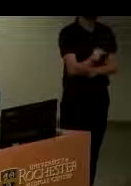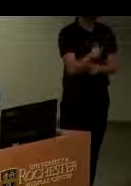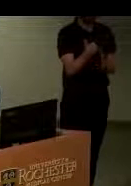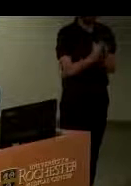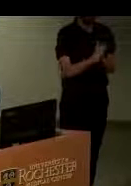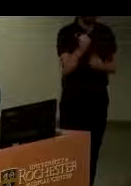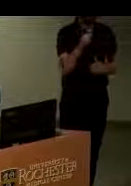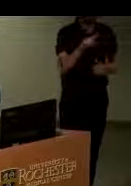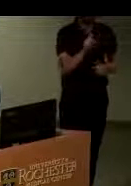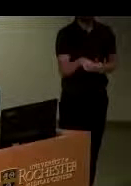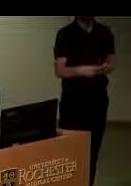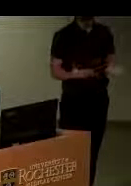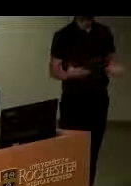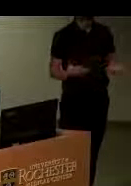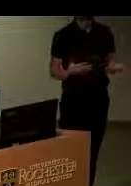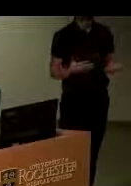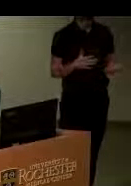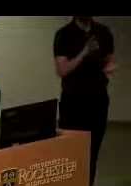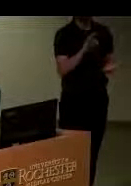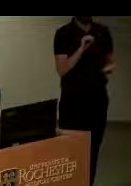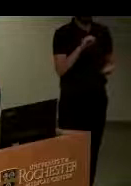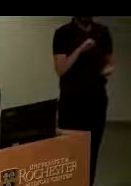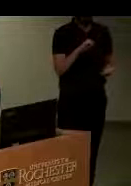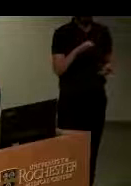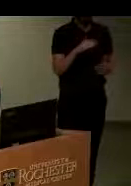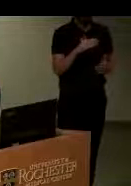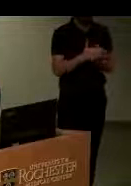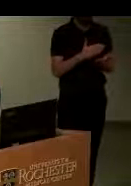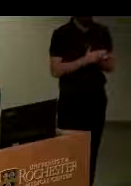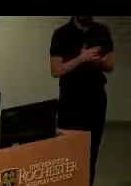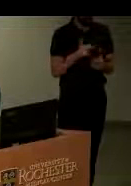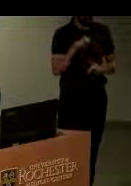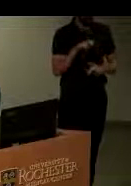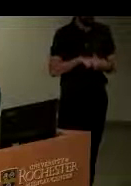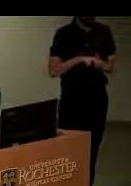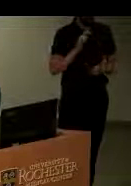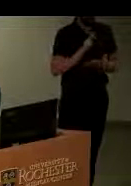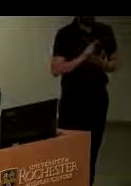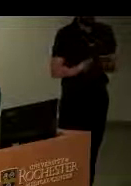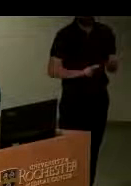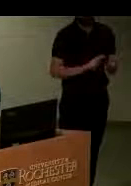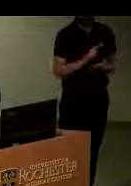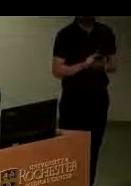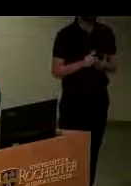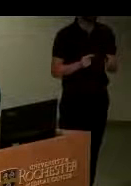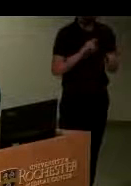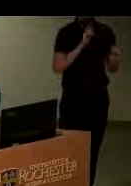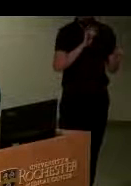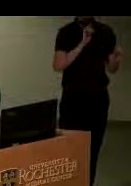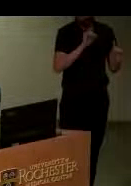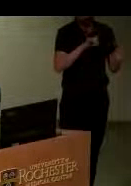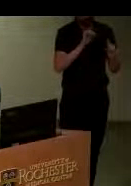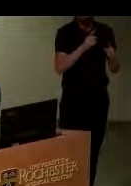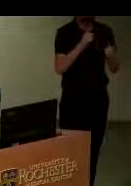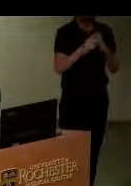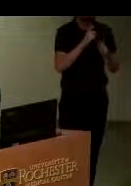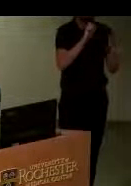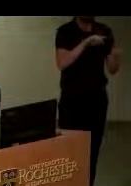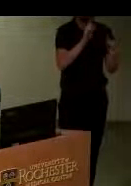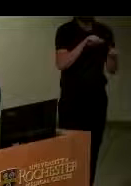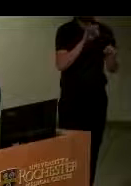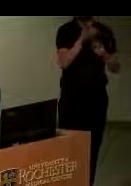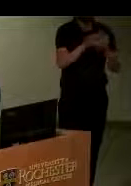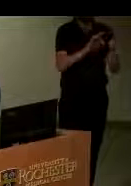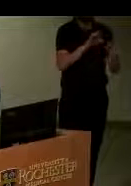question they want. They can come in, and the faculty of these courses sit for 3 hours and do nothing but answer questions and explain things that